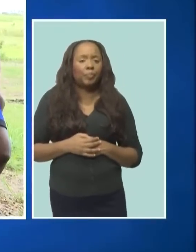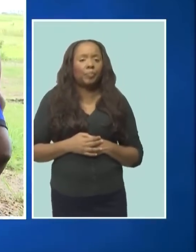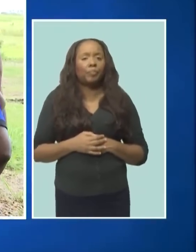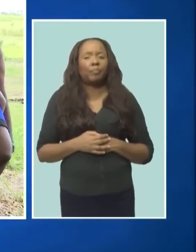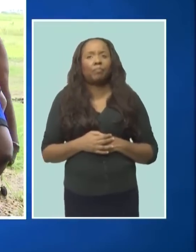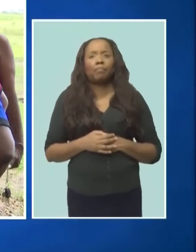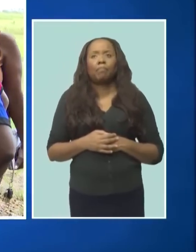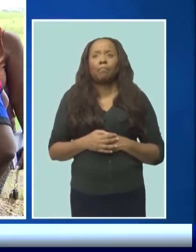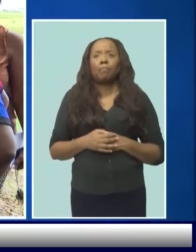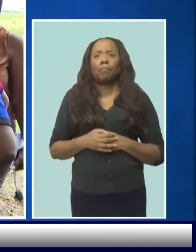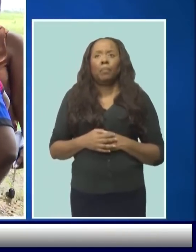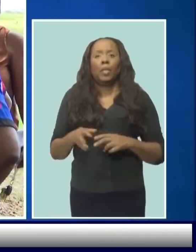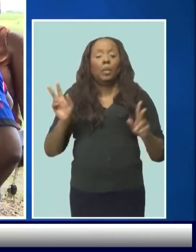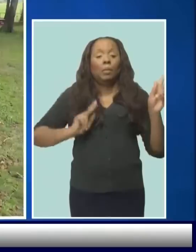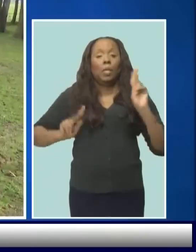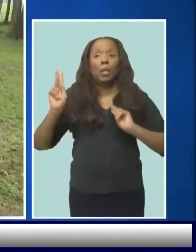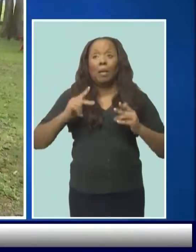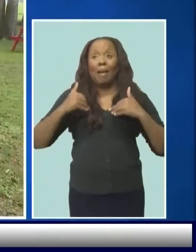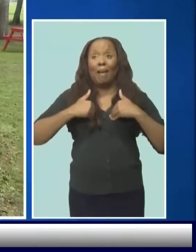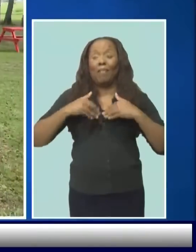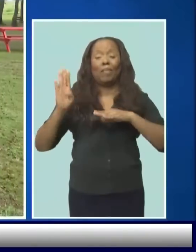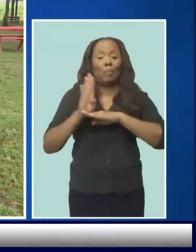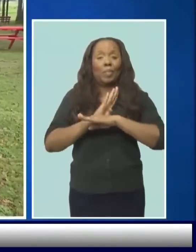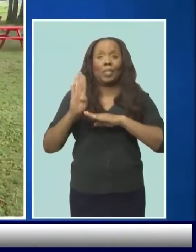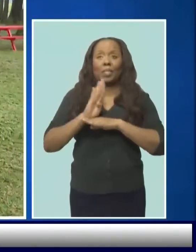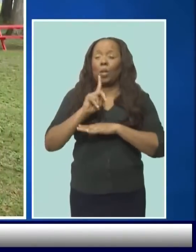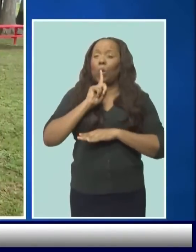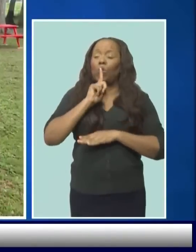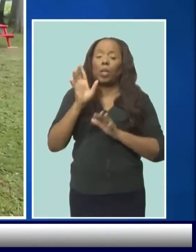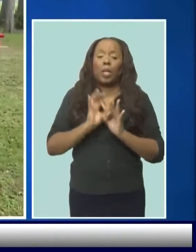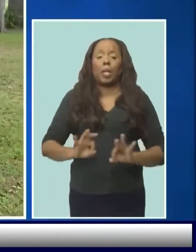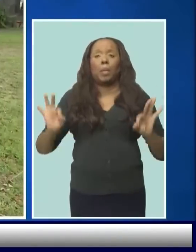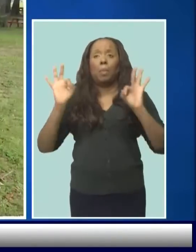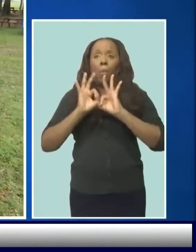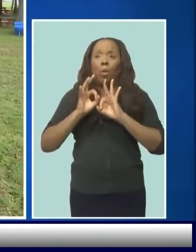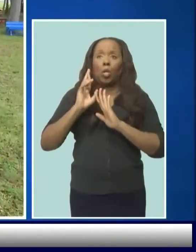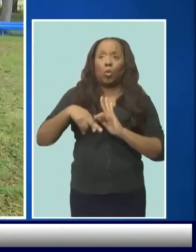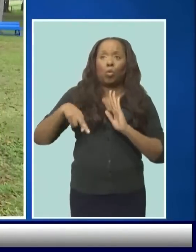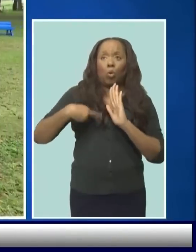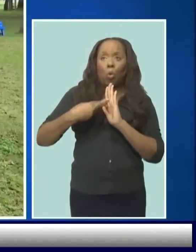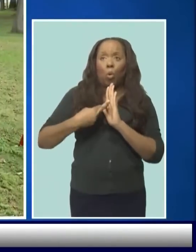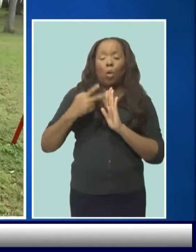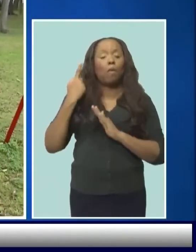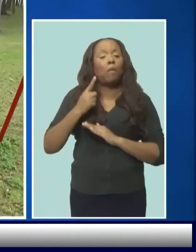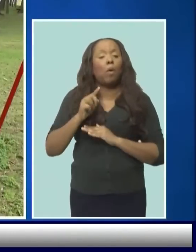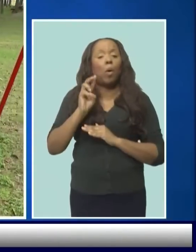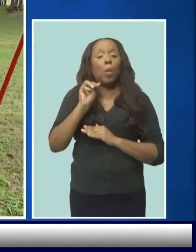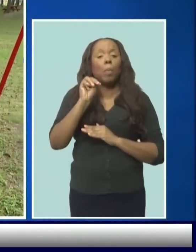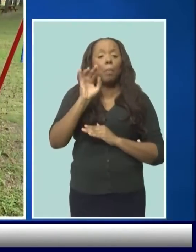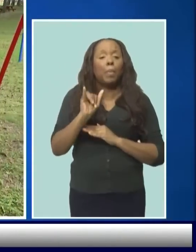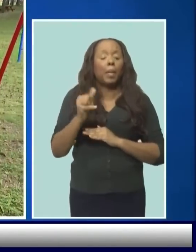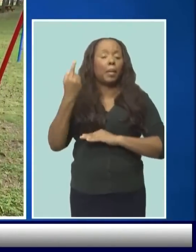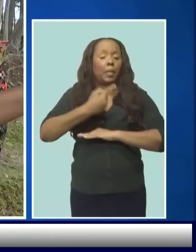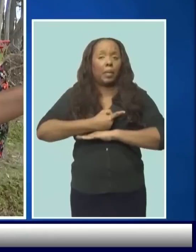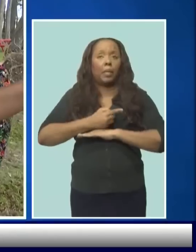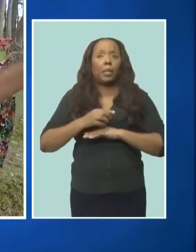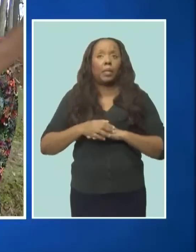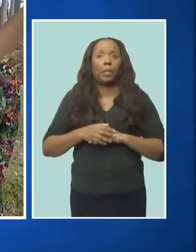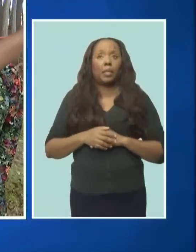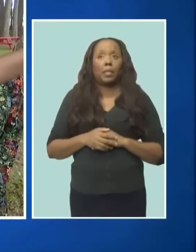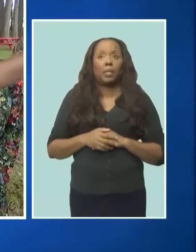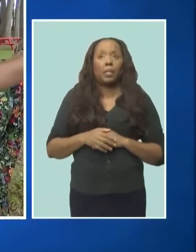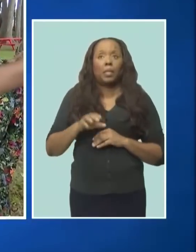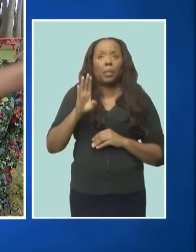Entrepreneurs will play a major role in the 2025 Mayday celebrations. BWU's General Secretary Tony Moore